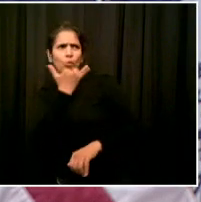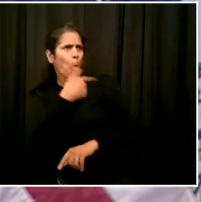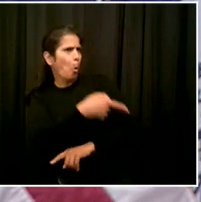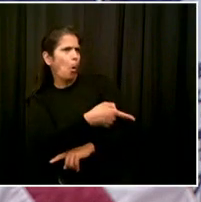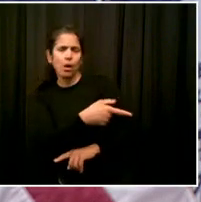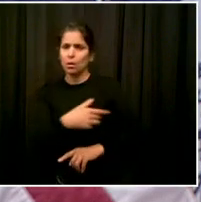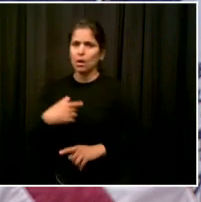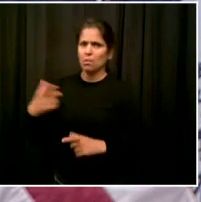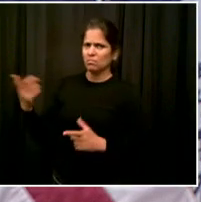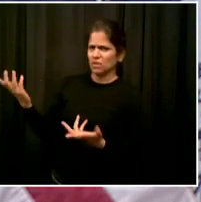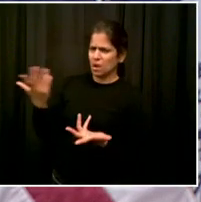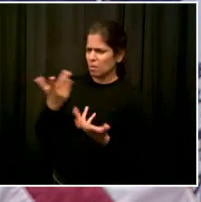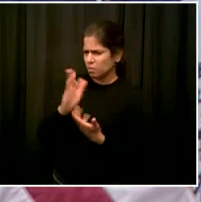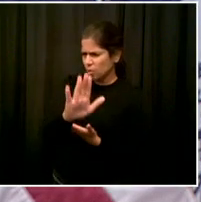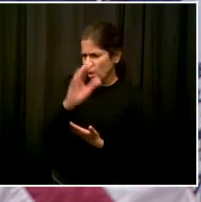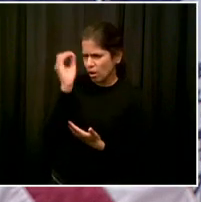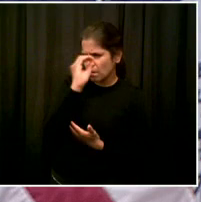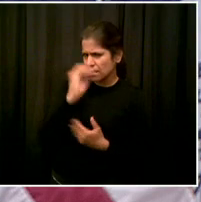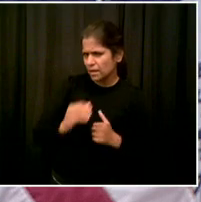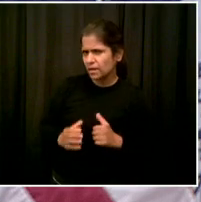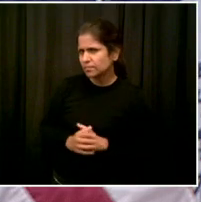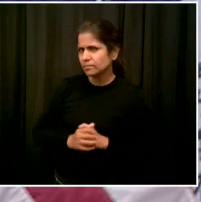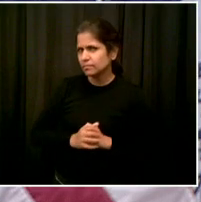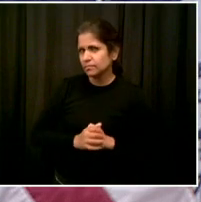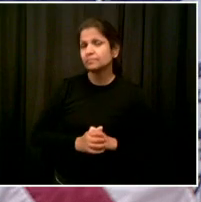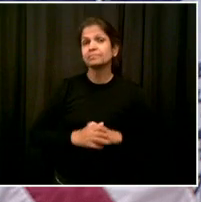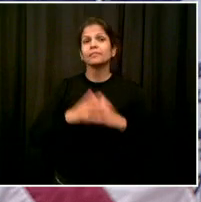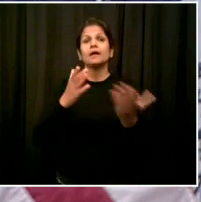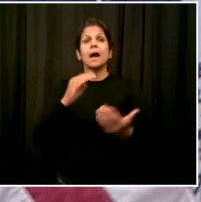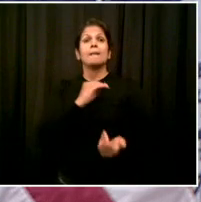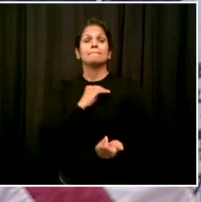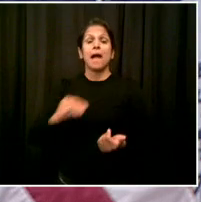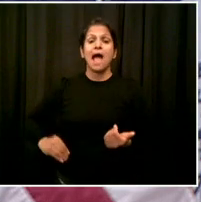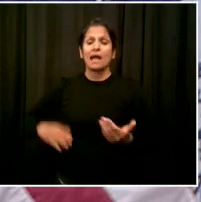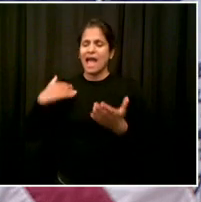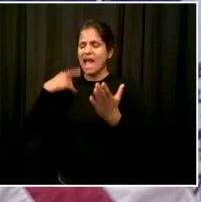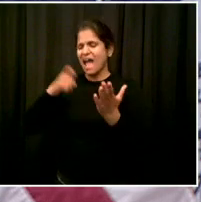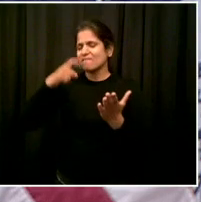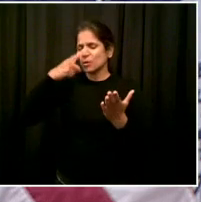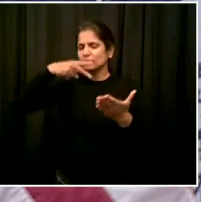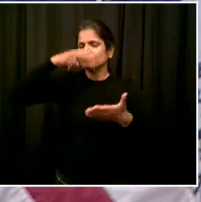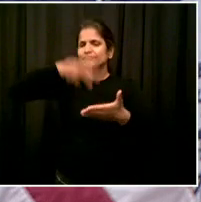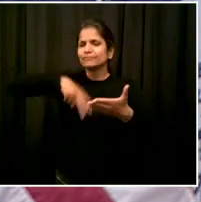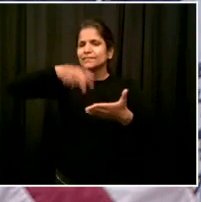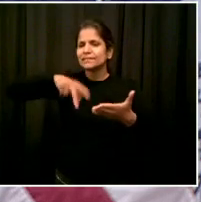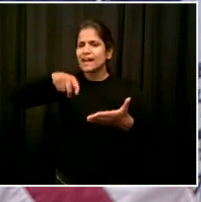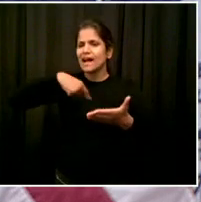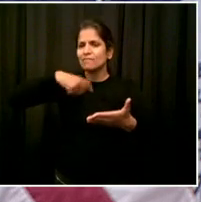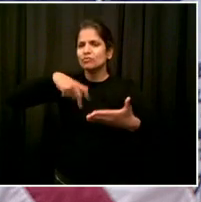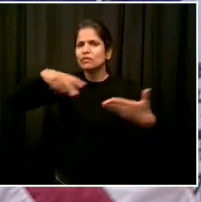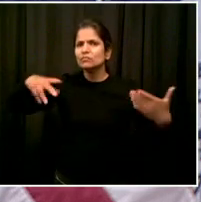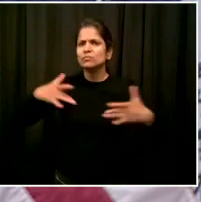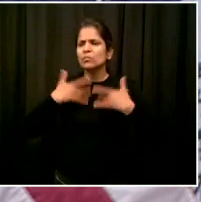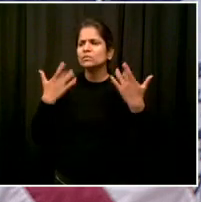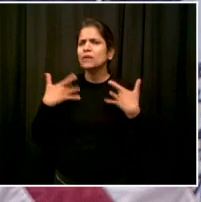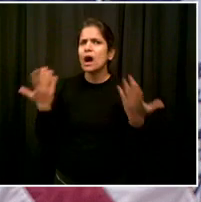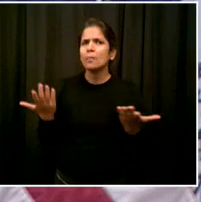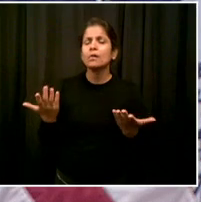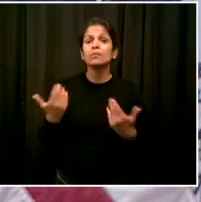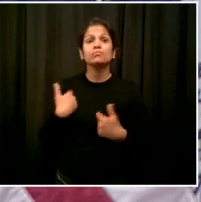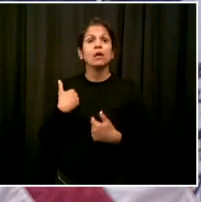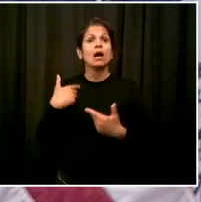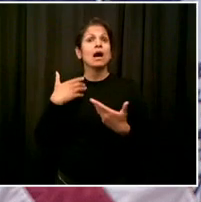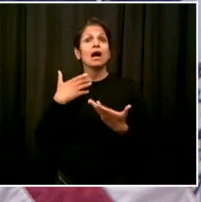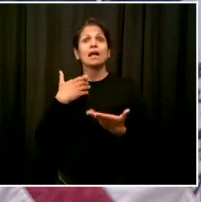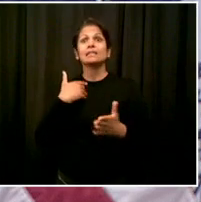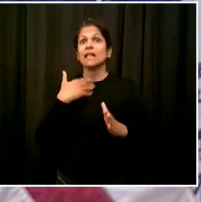Counsel are doing. I want to see all those facts. I never want to see that happen again in New York City, and I want to make that very clear to everyone and very clear to the NYPD.